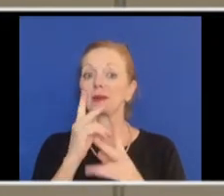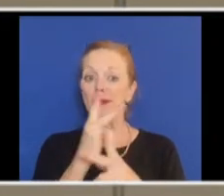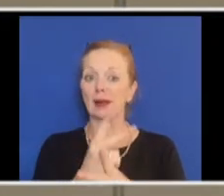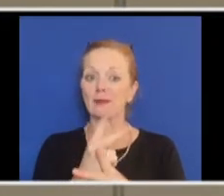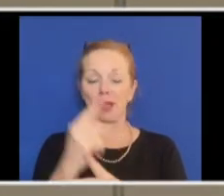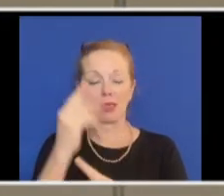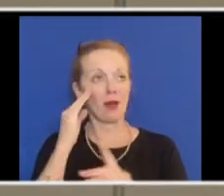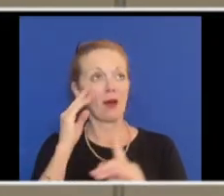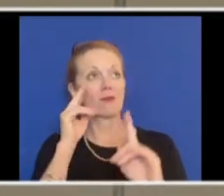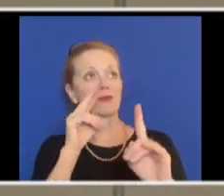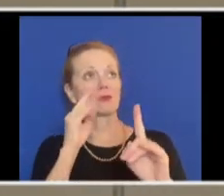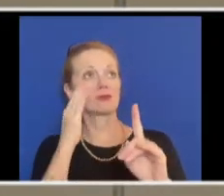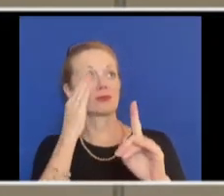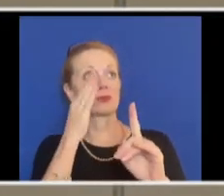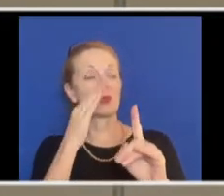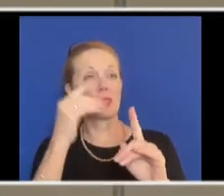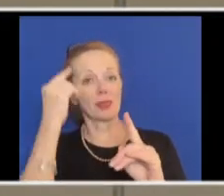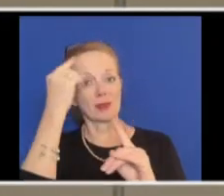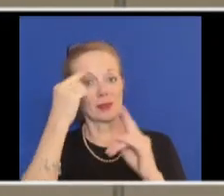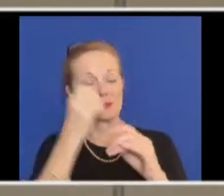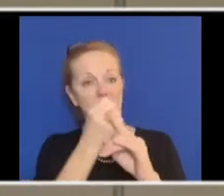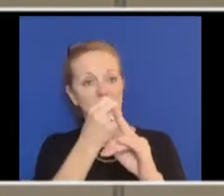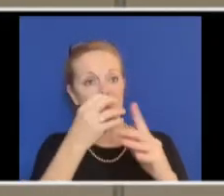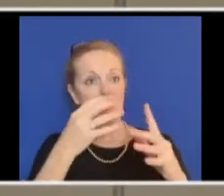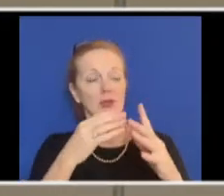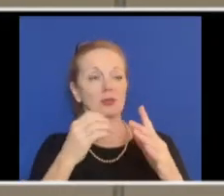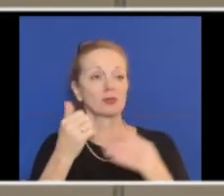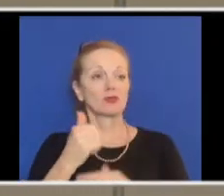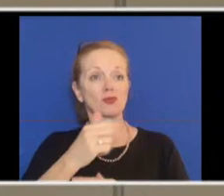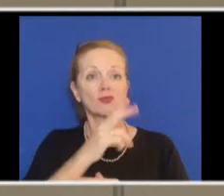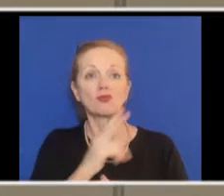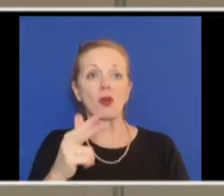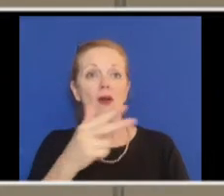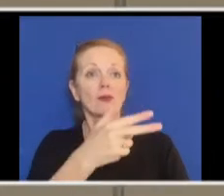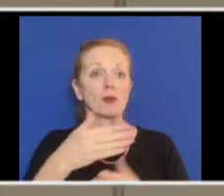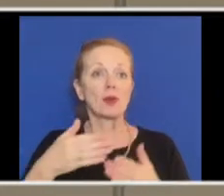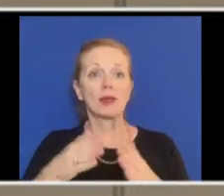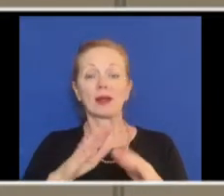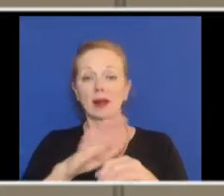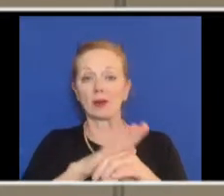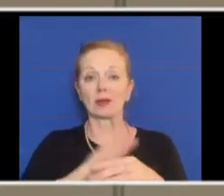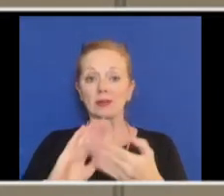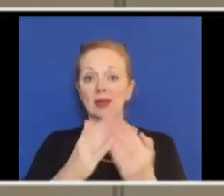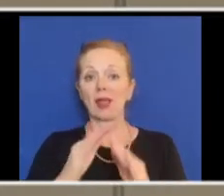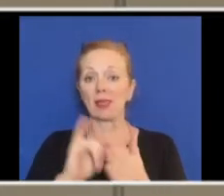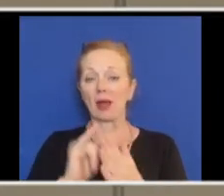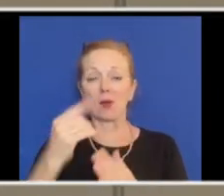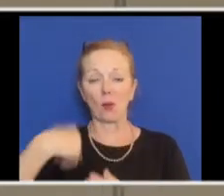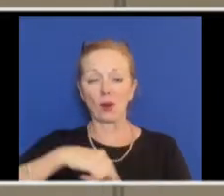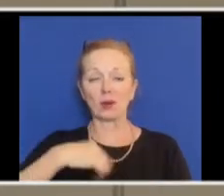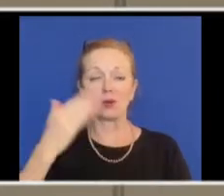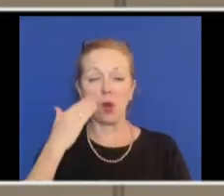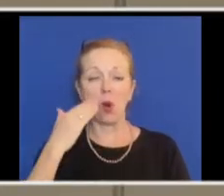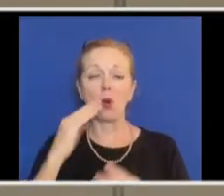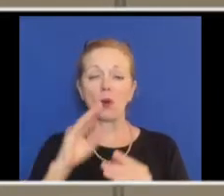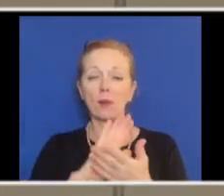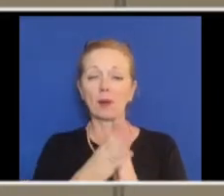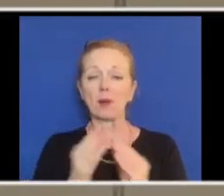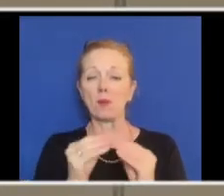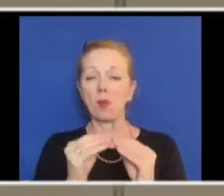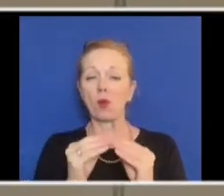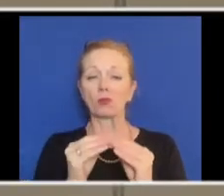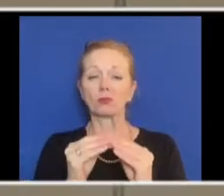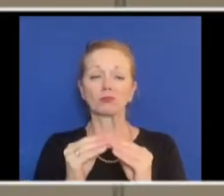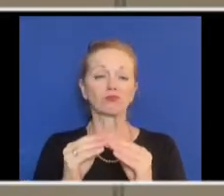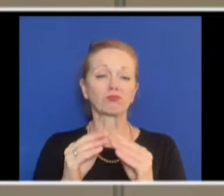and forward-looking when considering expanding drive-through allowances in areas of our city that we know are densifying particular